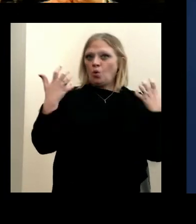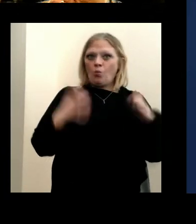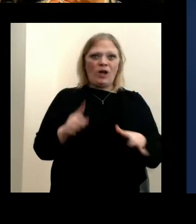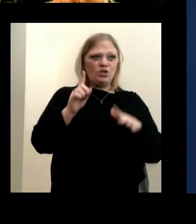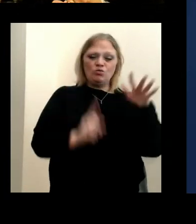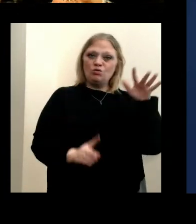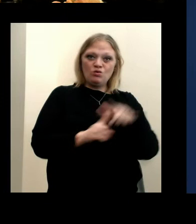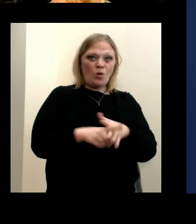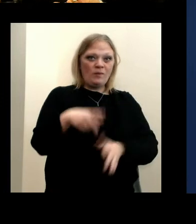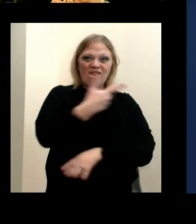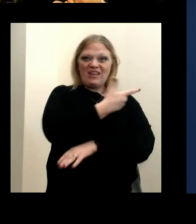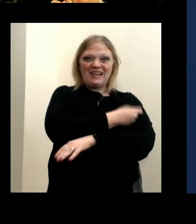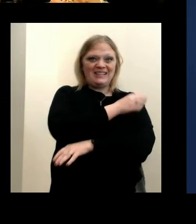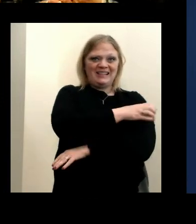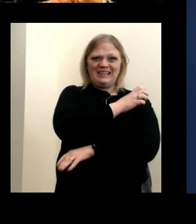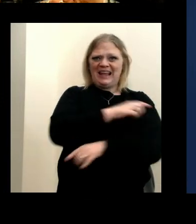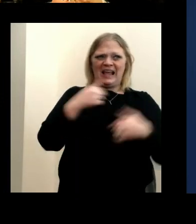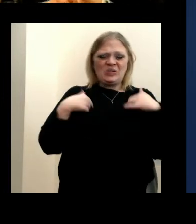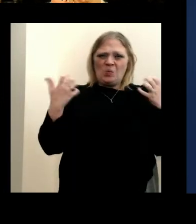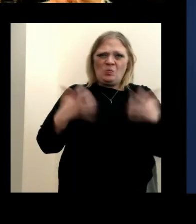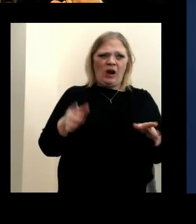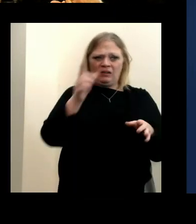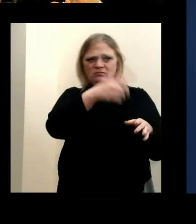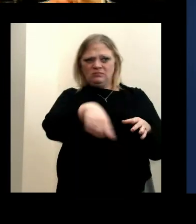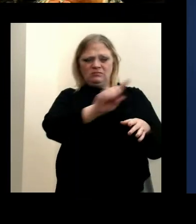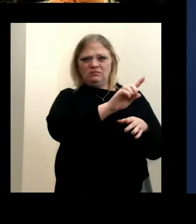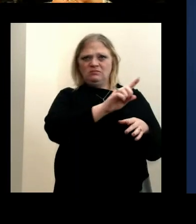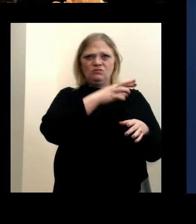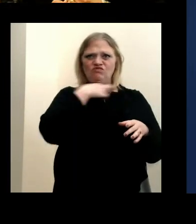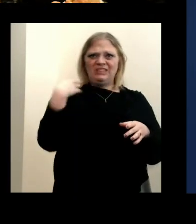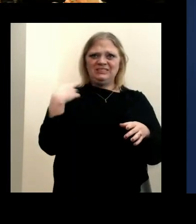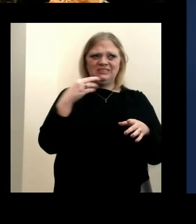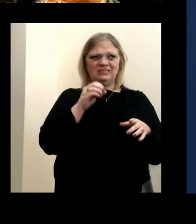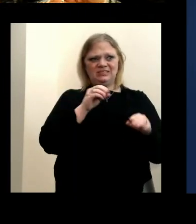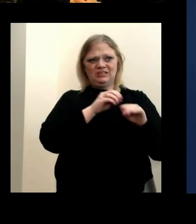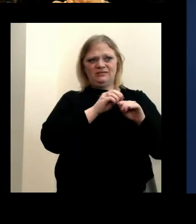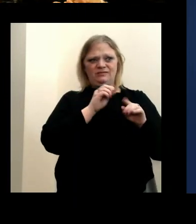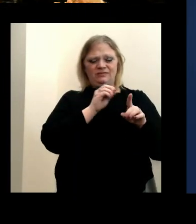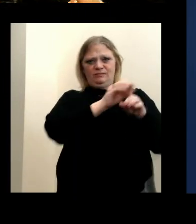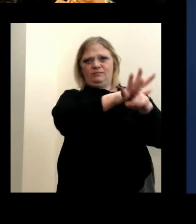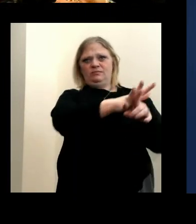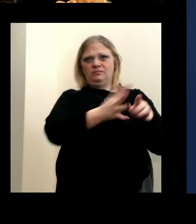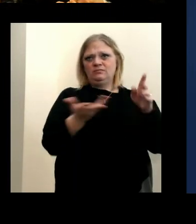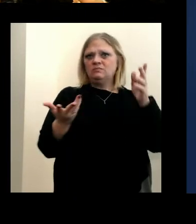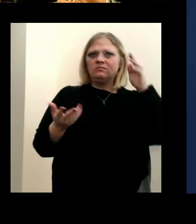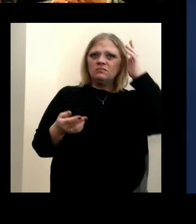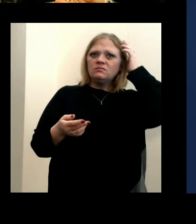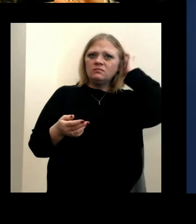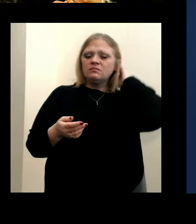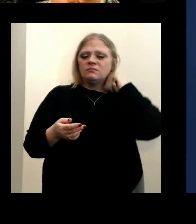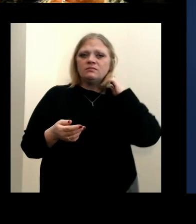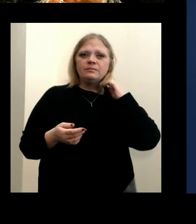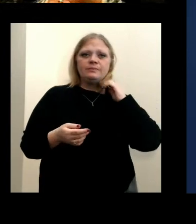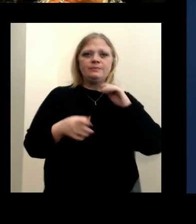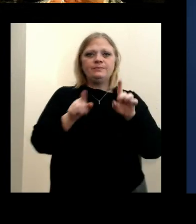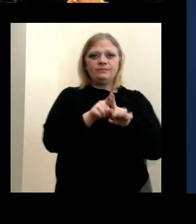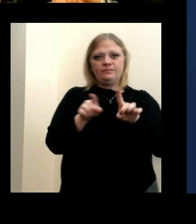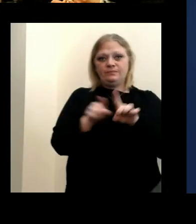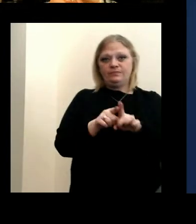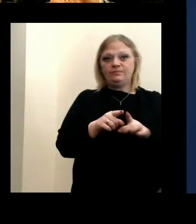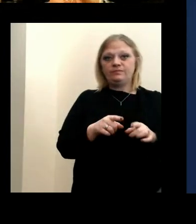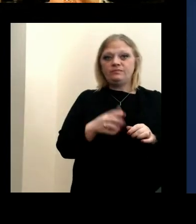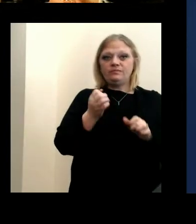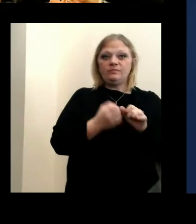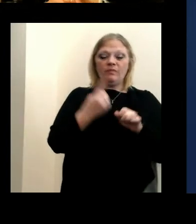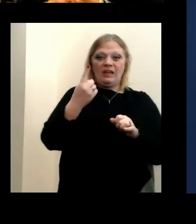vaccine clinic because we do not want our vaccinators to be put at risk of COVID-19 exposure. Also, everybody who has been